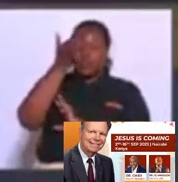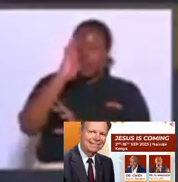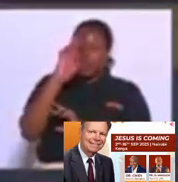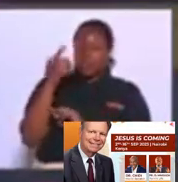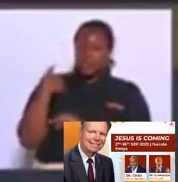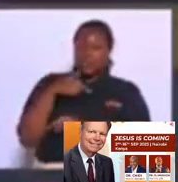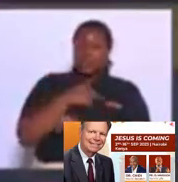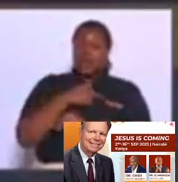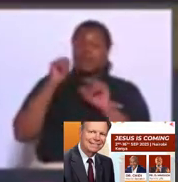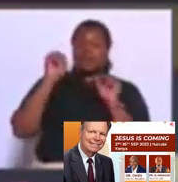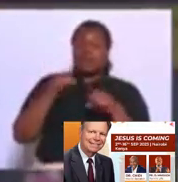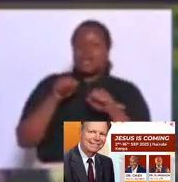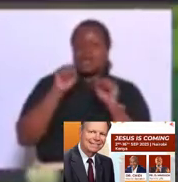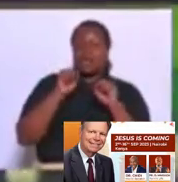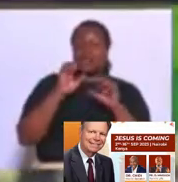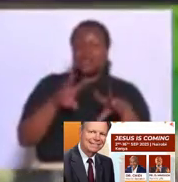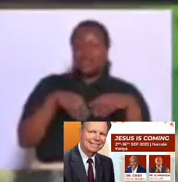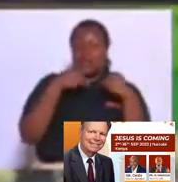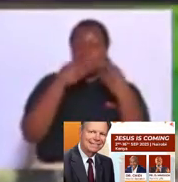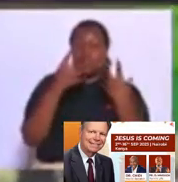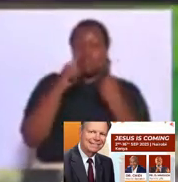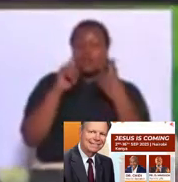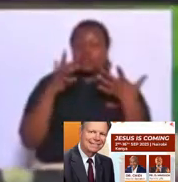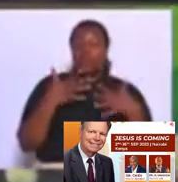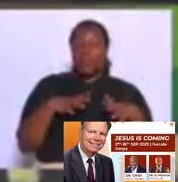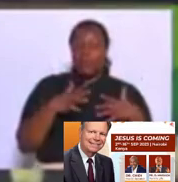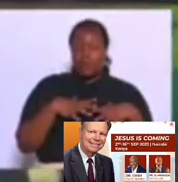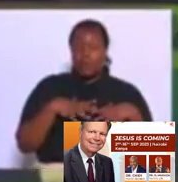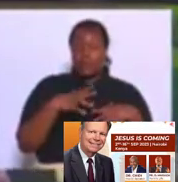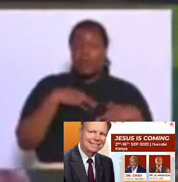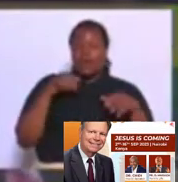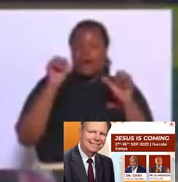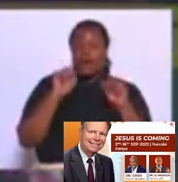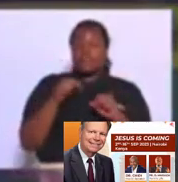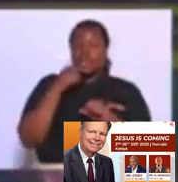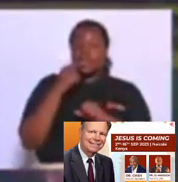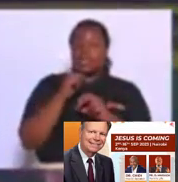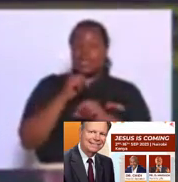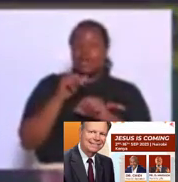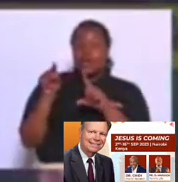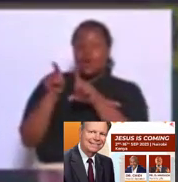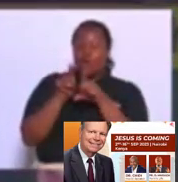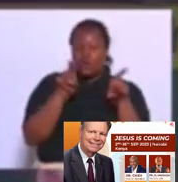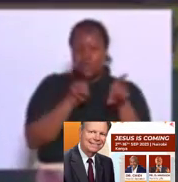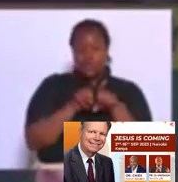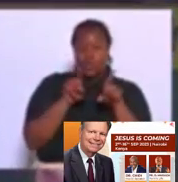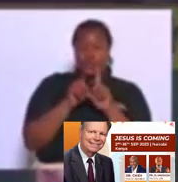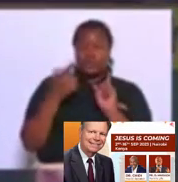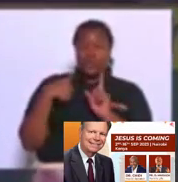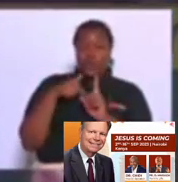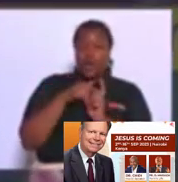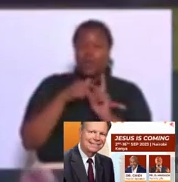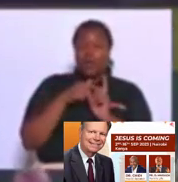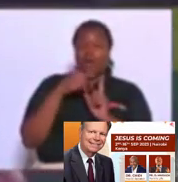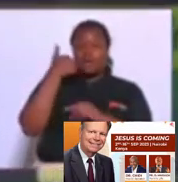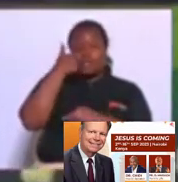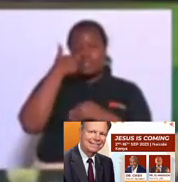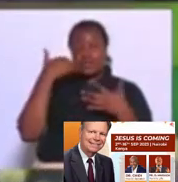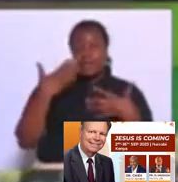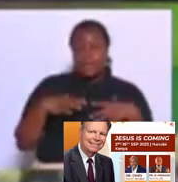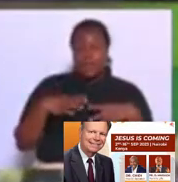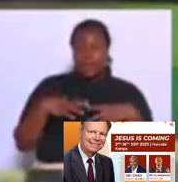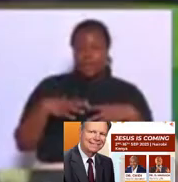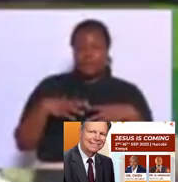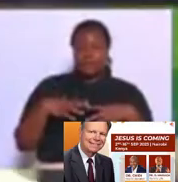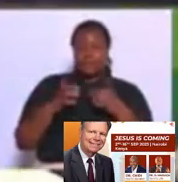can prescribe this to people. We can prescribe it also to our patients as physicians.